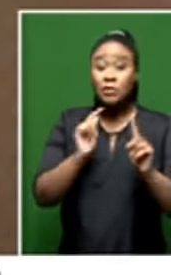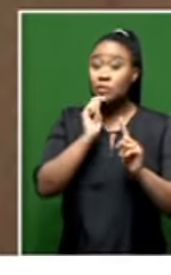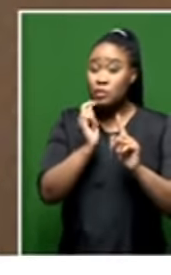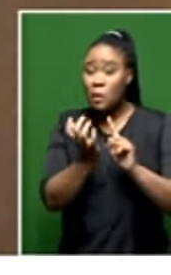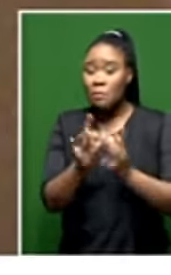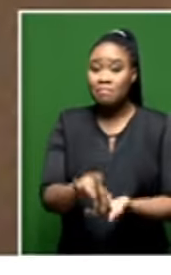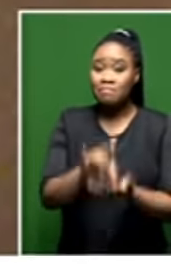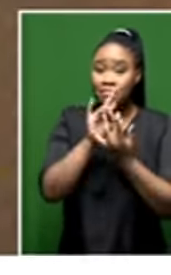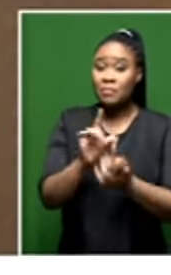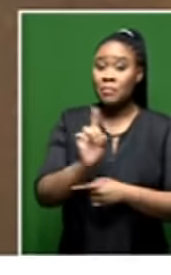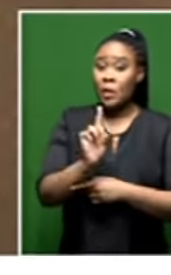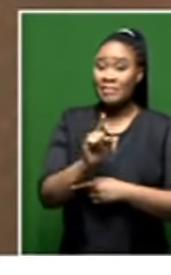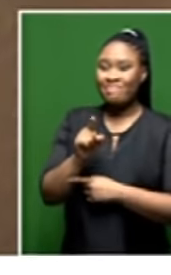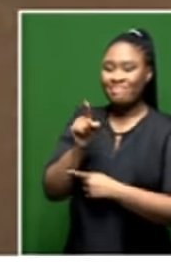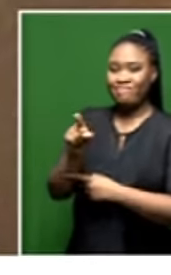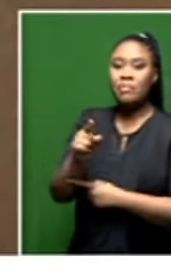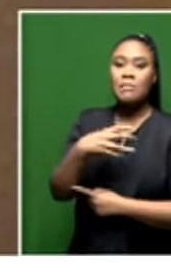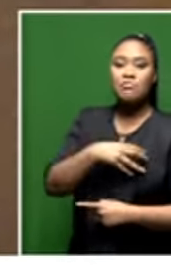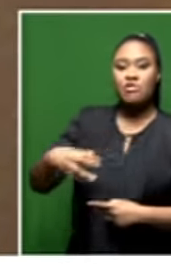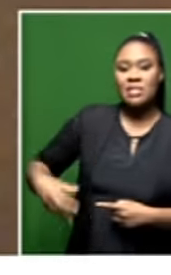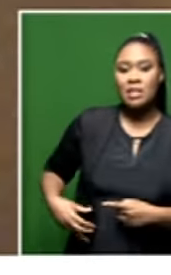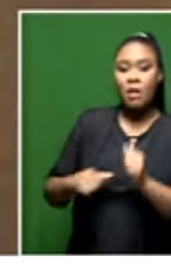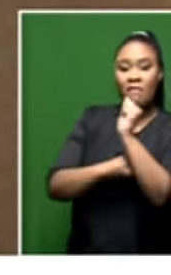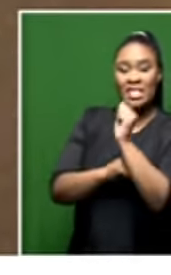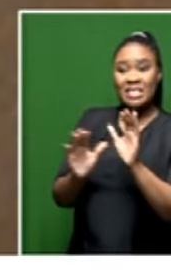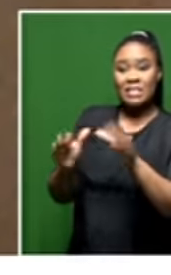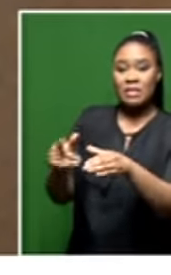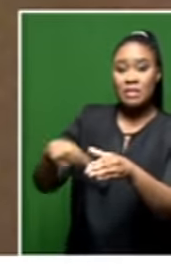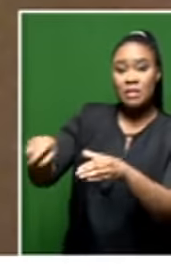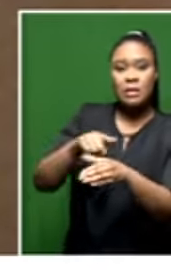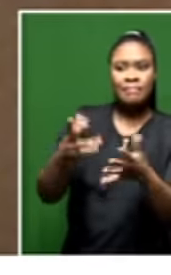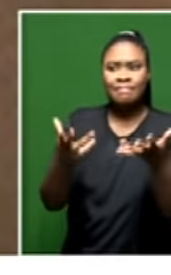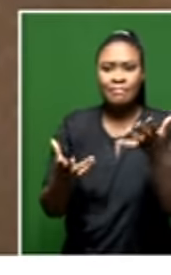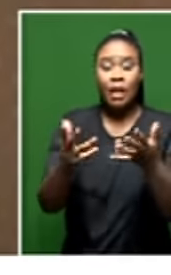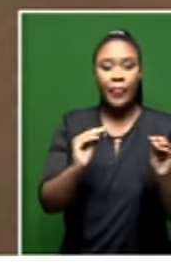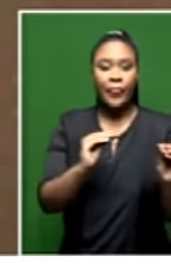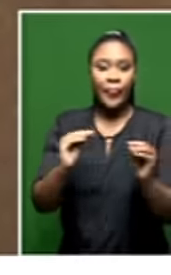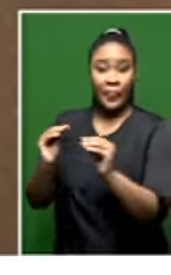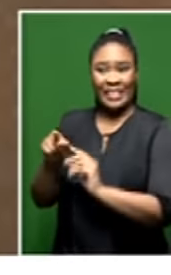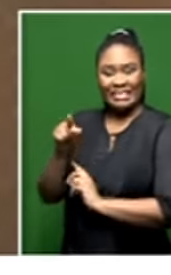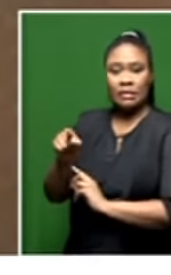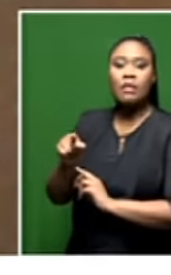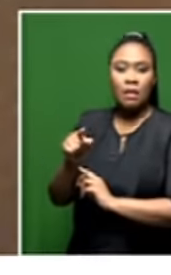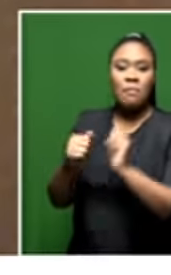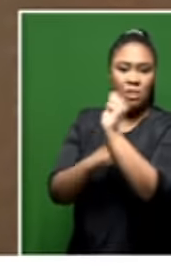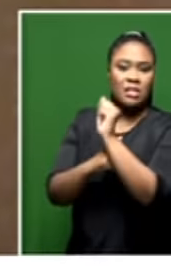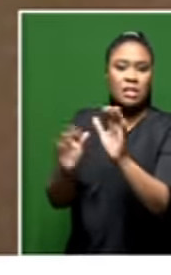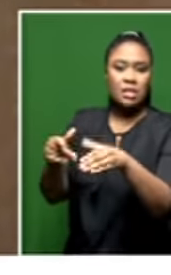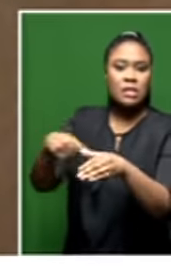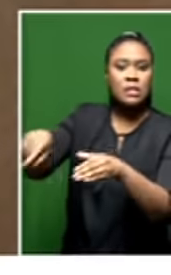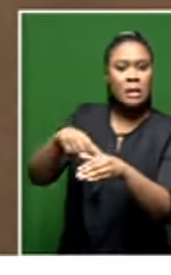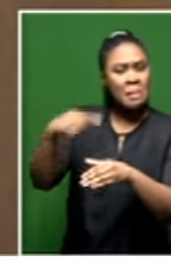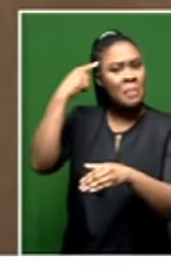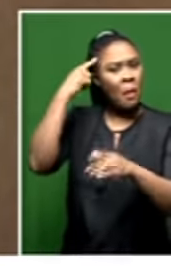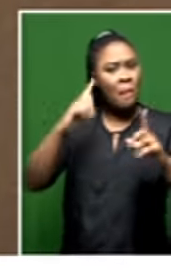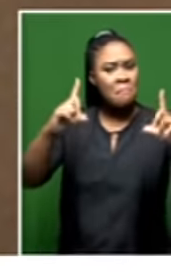has been from the presidency. They waited far too long for them to kickstart the process. We thought they would